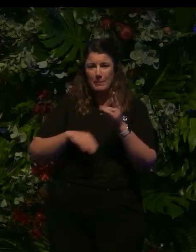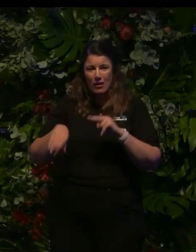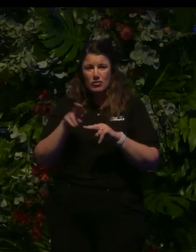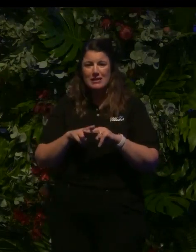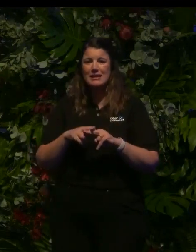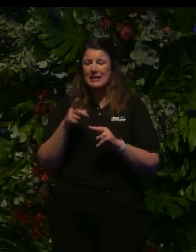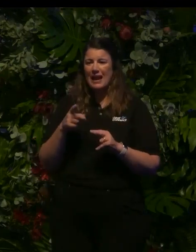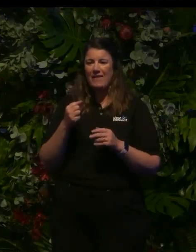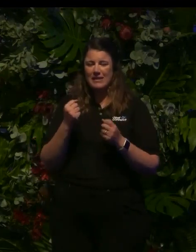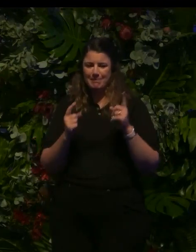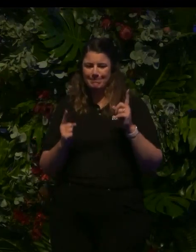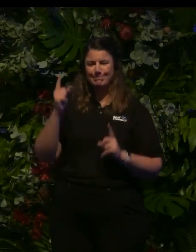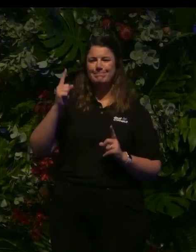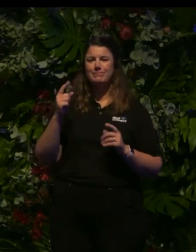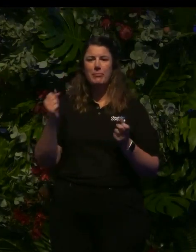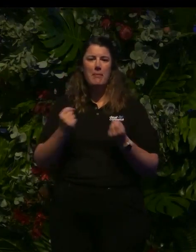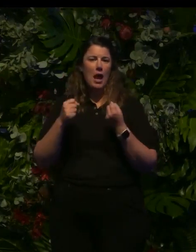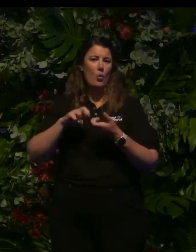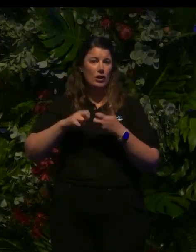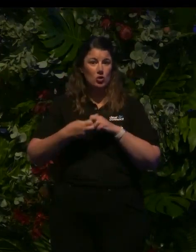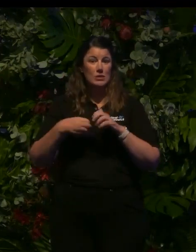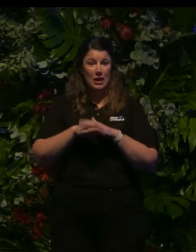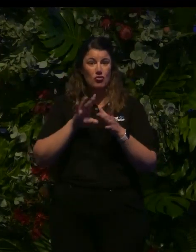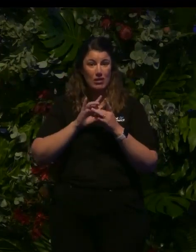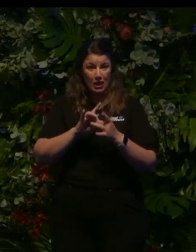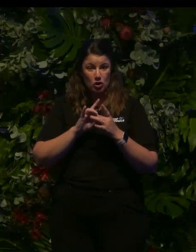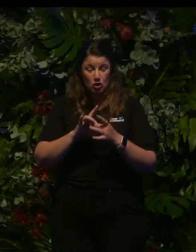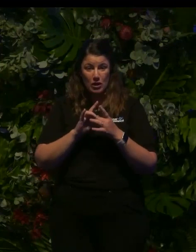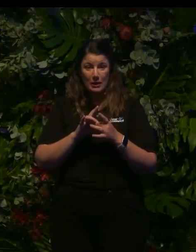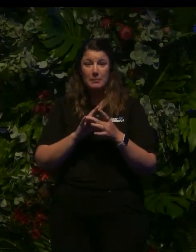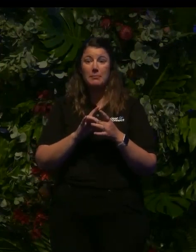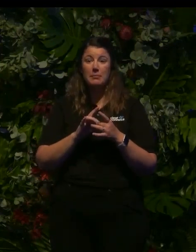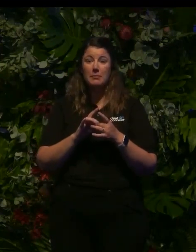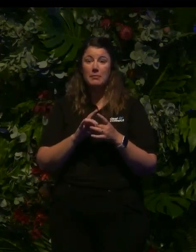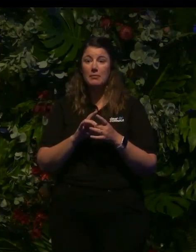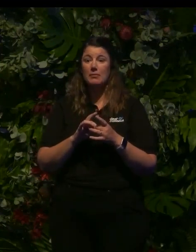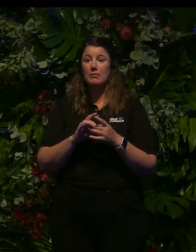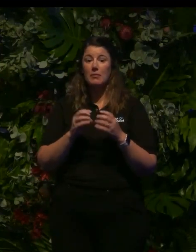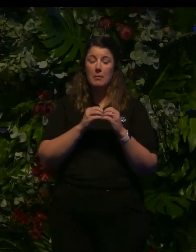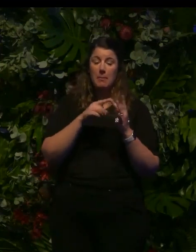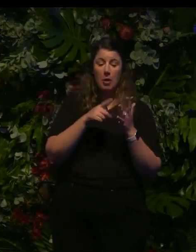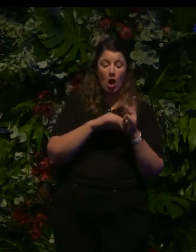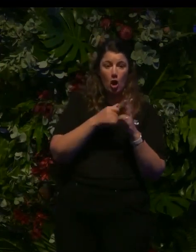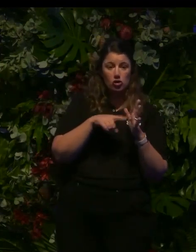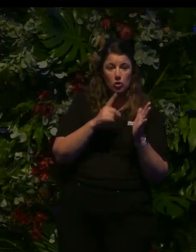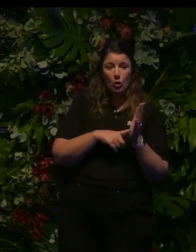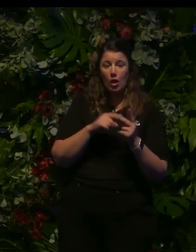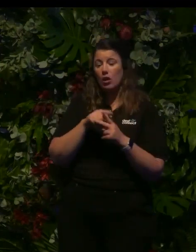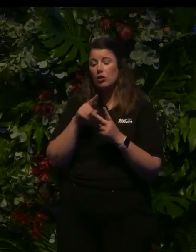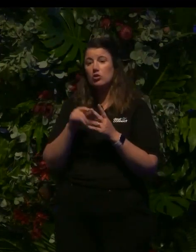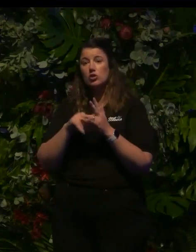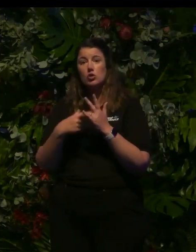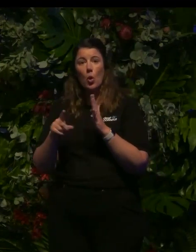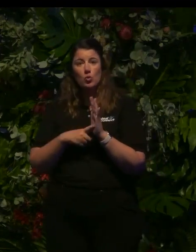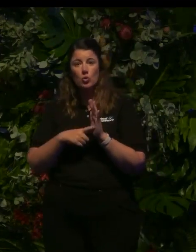well some power issue within the relationship between biological, social, not being